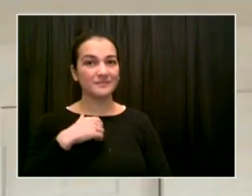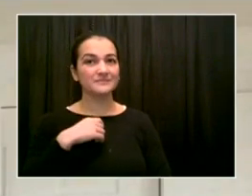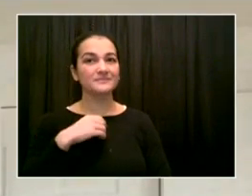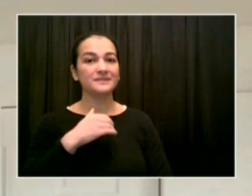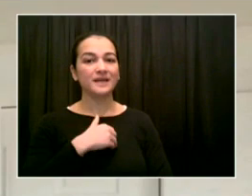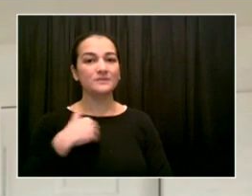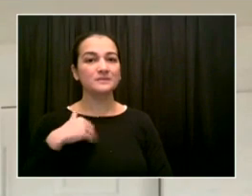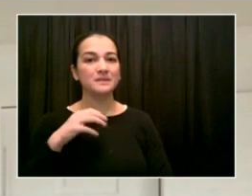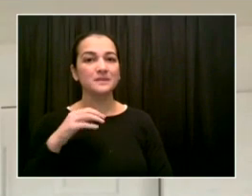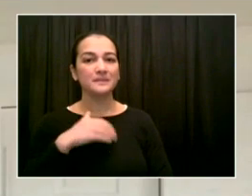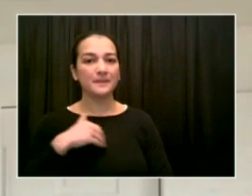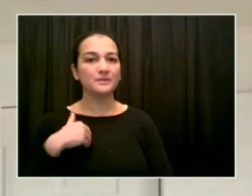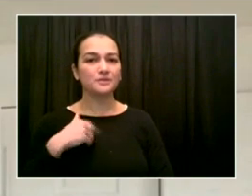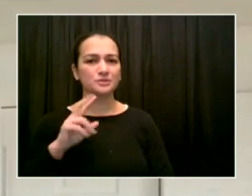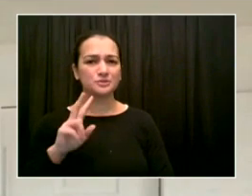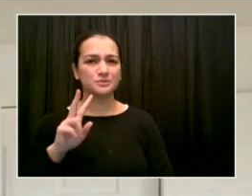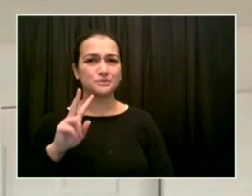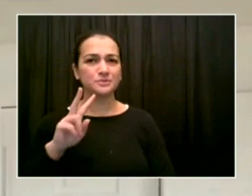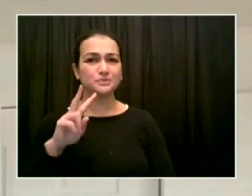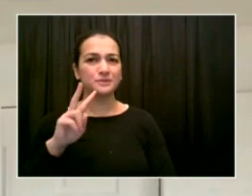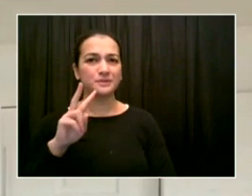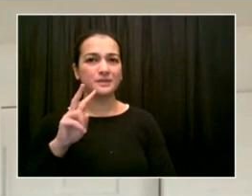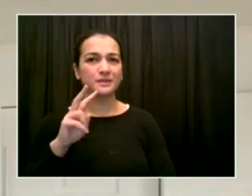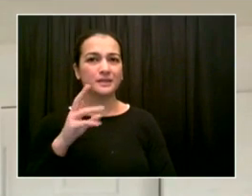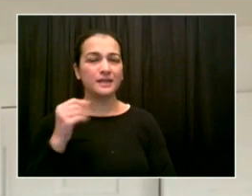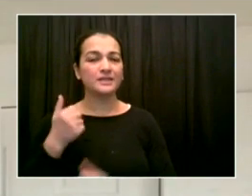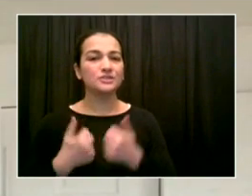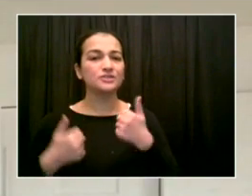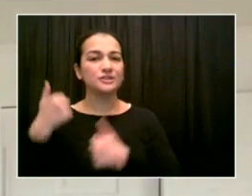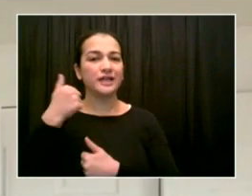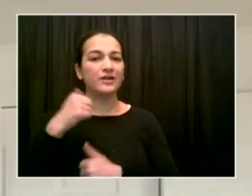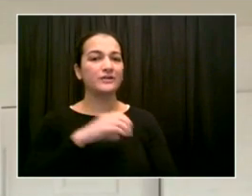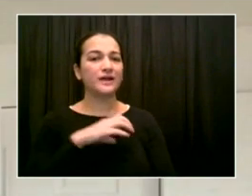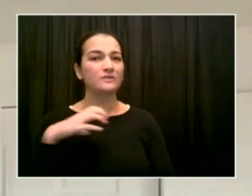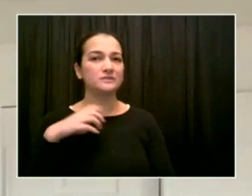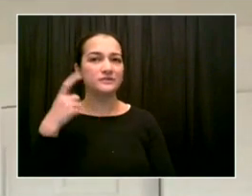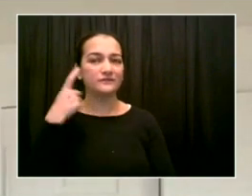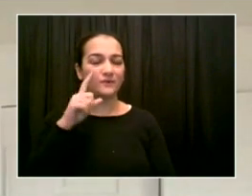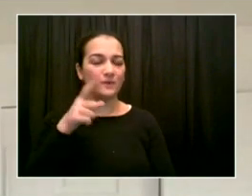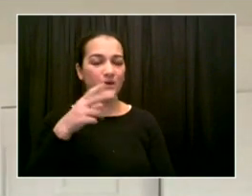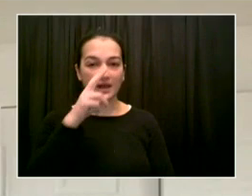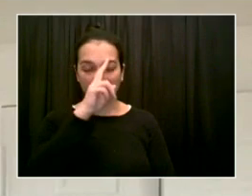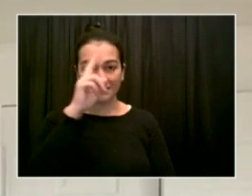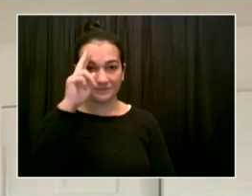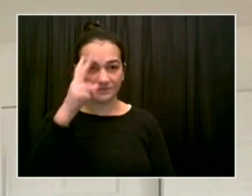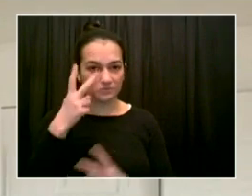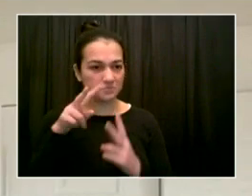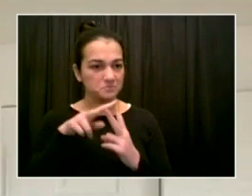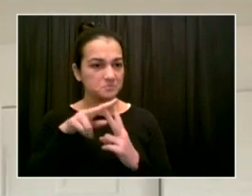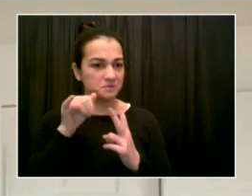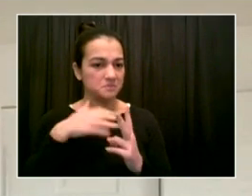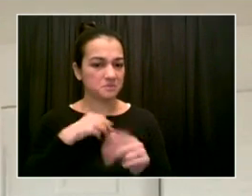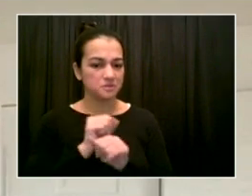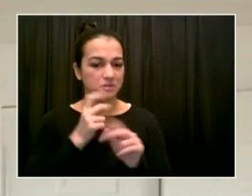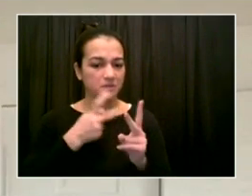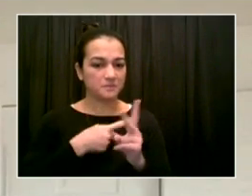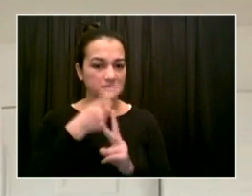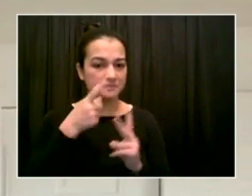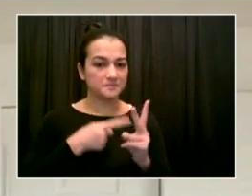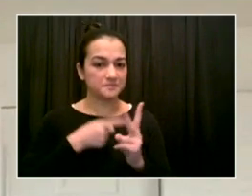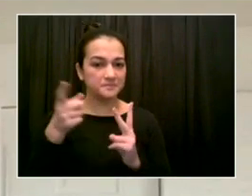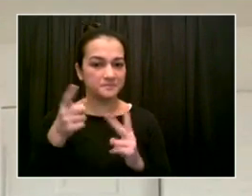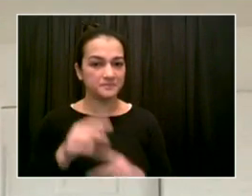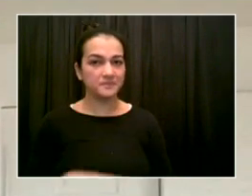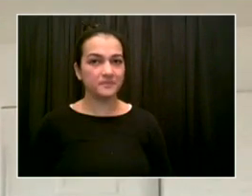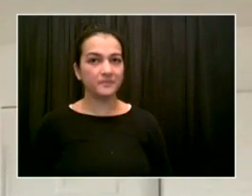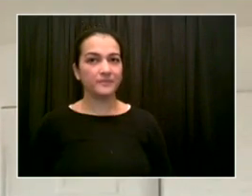of the Committee on Hospitals. After the CDC voted unanimously to approve booster shots last